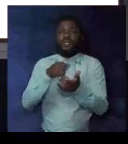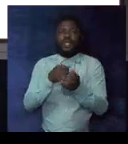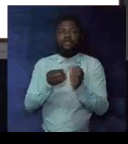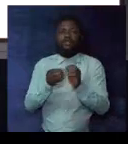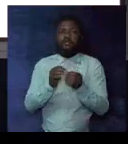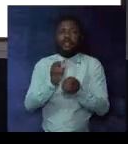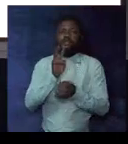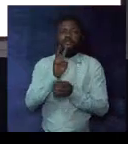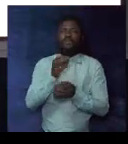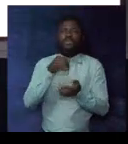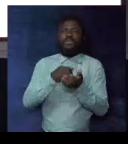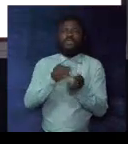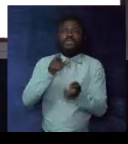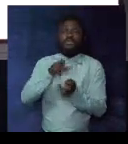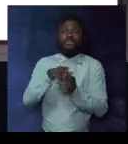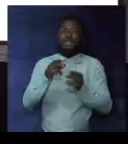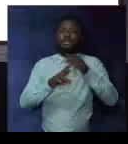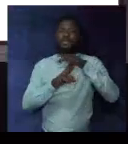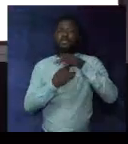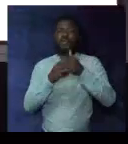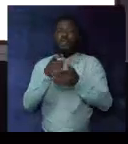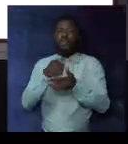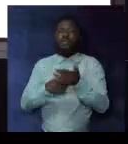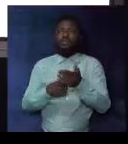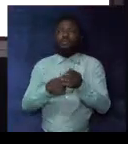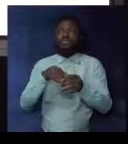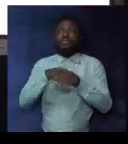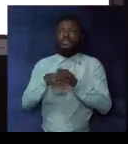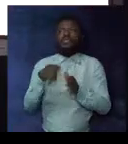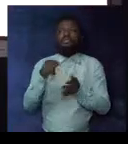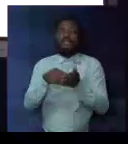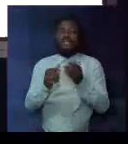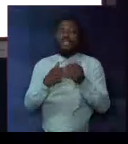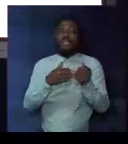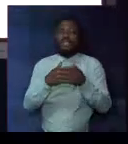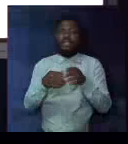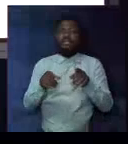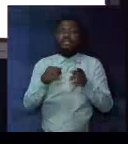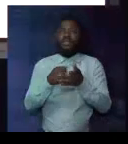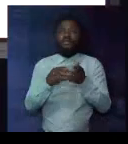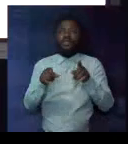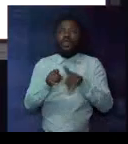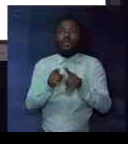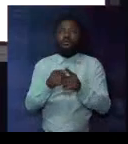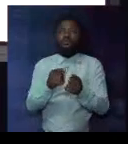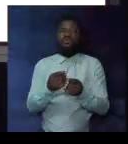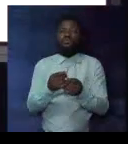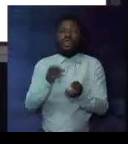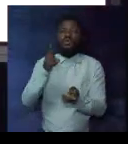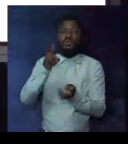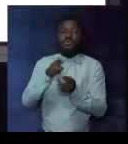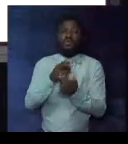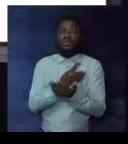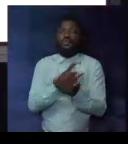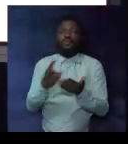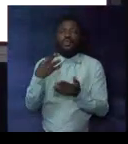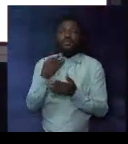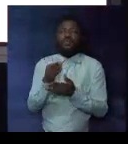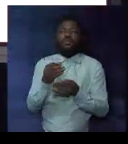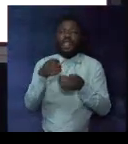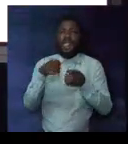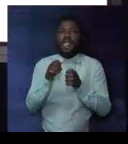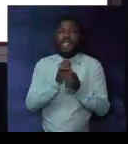and repairs. Second one, it reduces repair costs. In this case, it also reduces waste